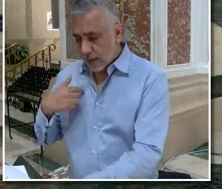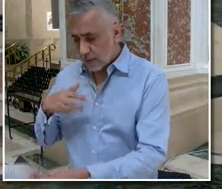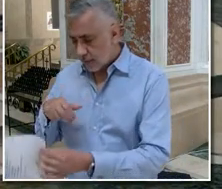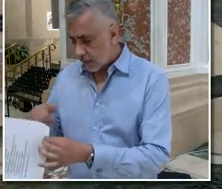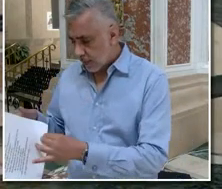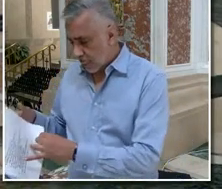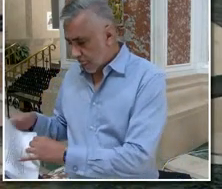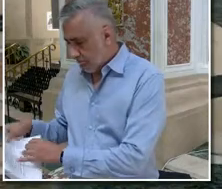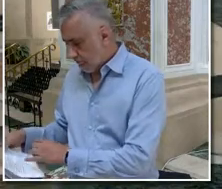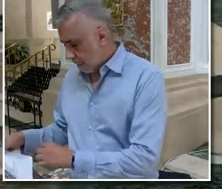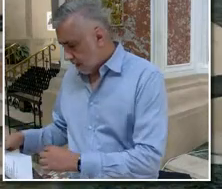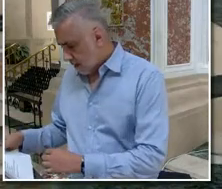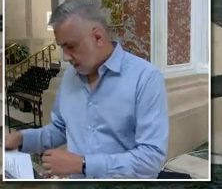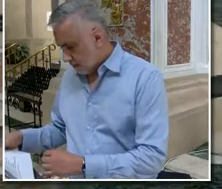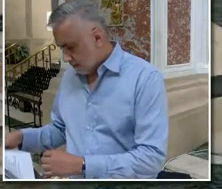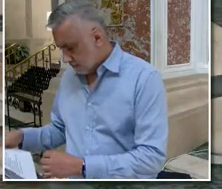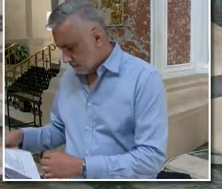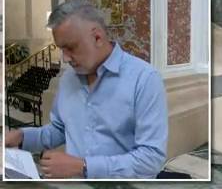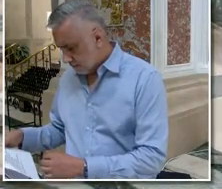kneel.